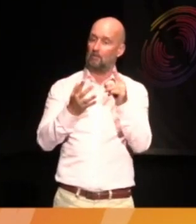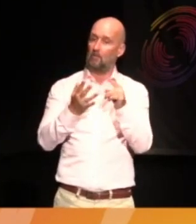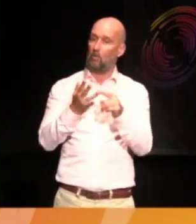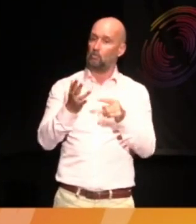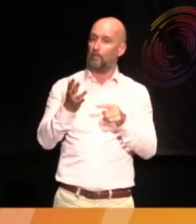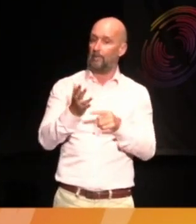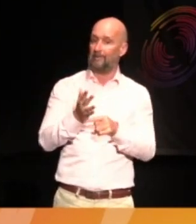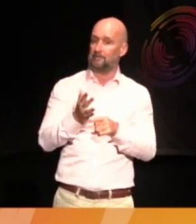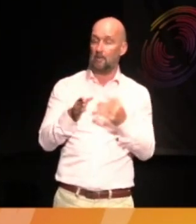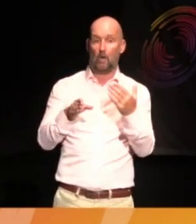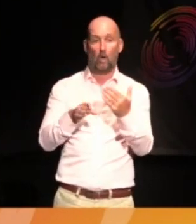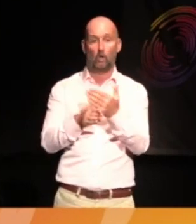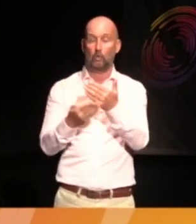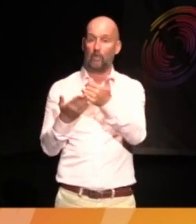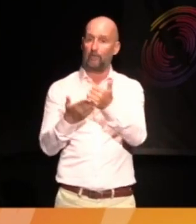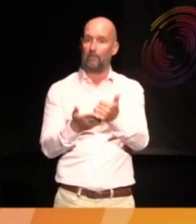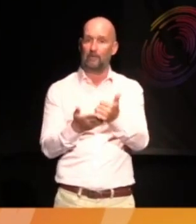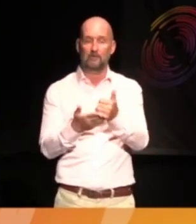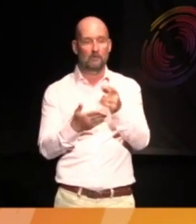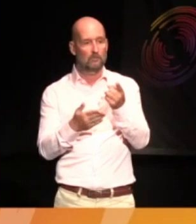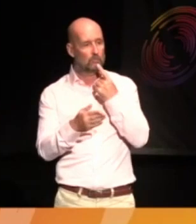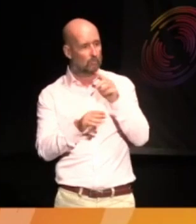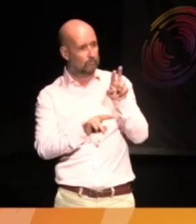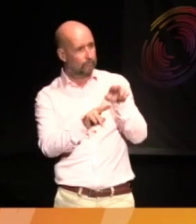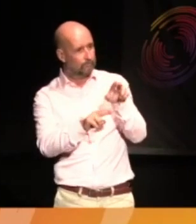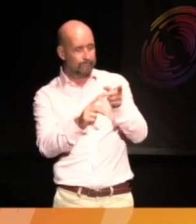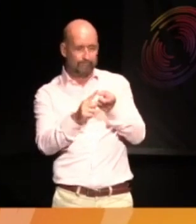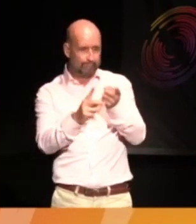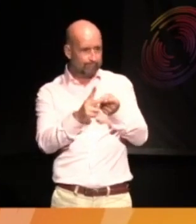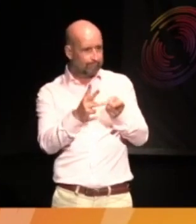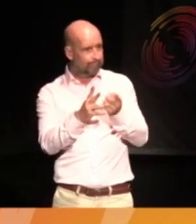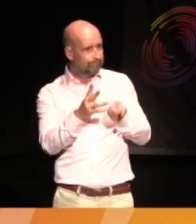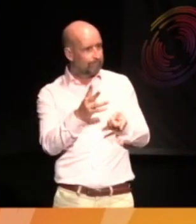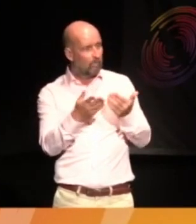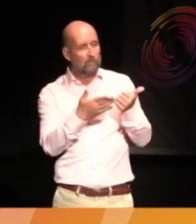who are trained to say, actually, what can you do and what support do you need to do it?